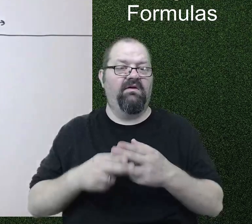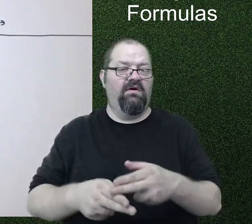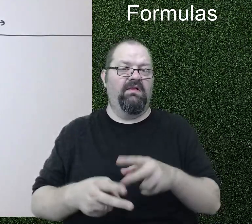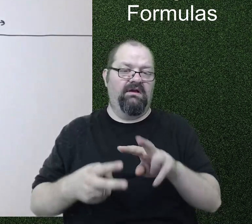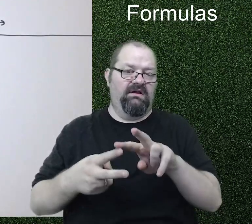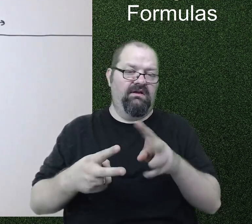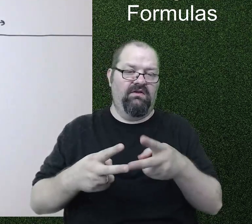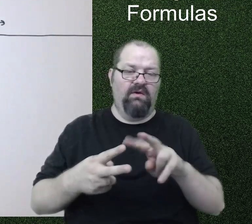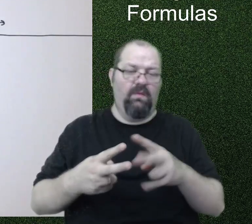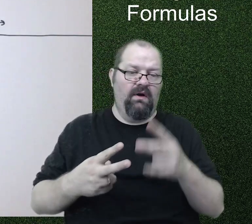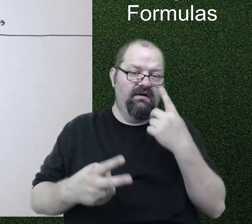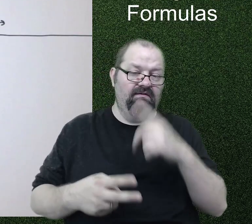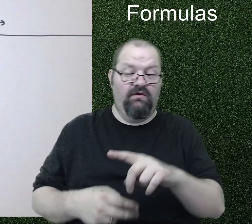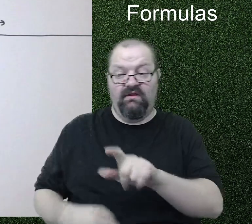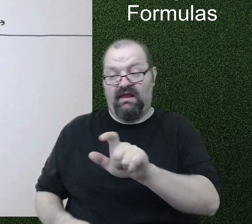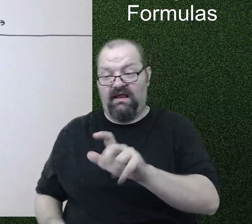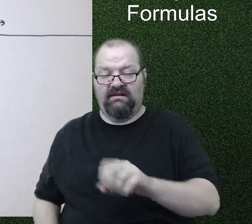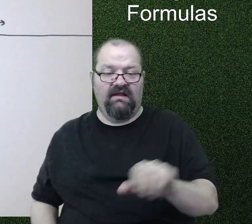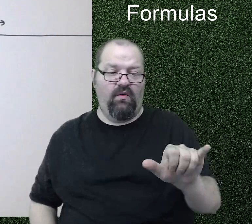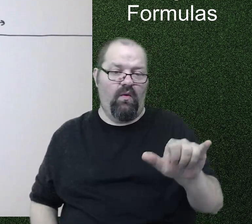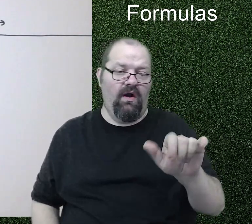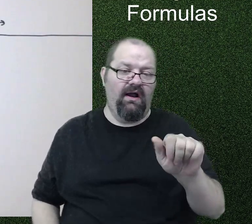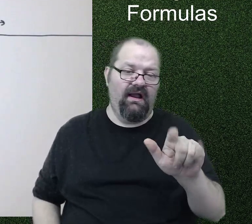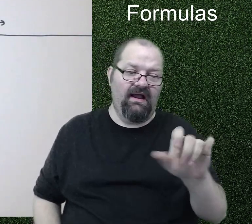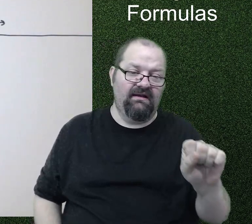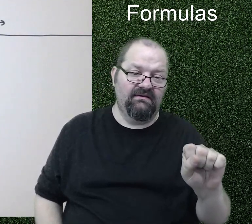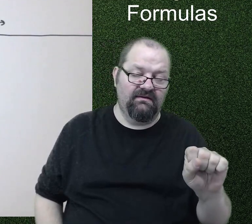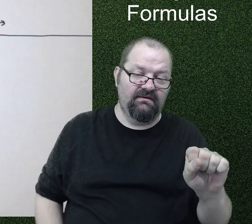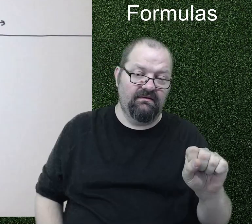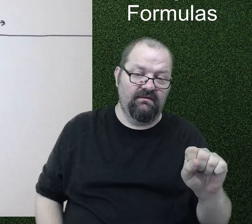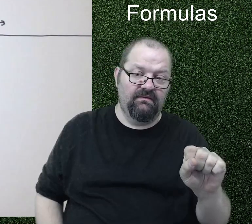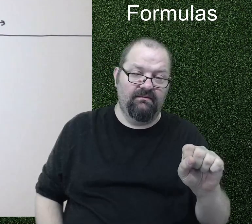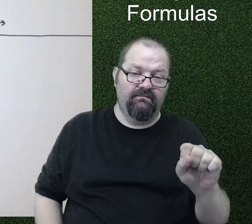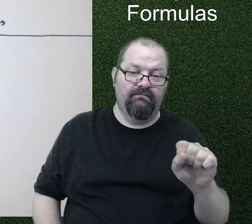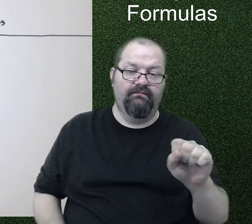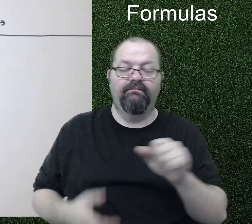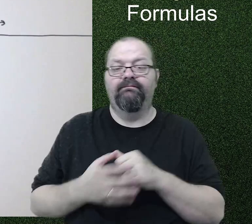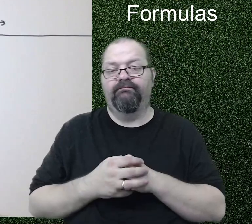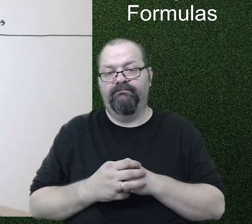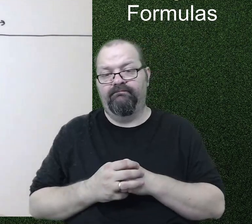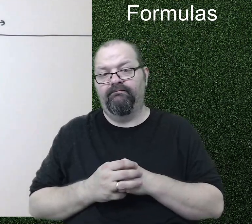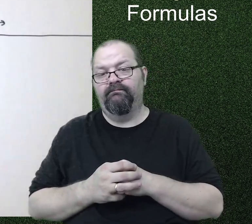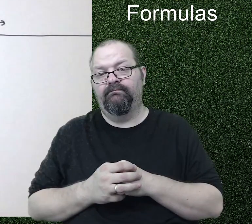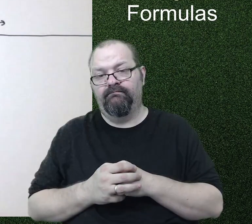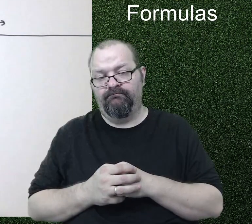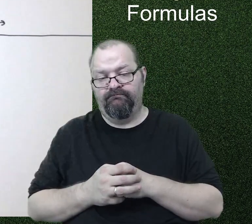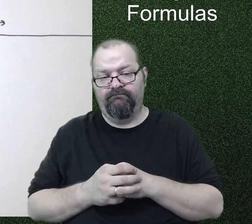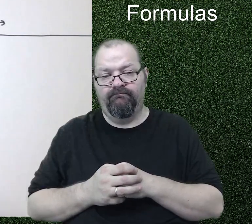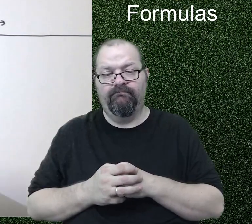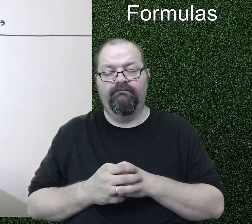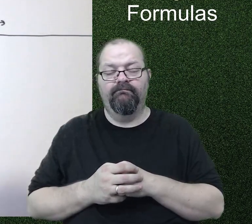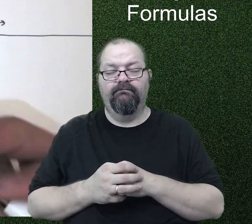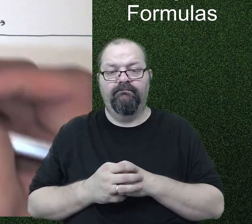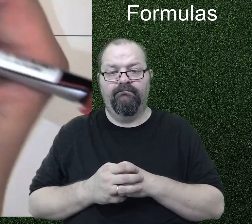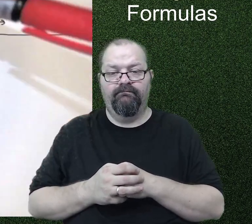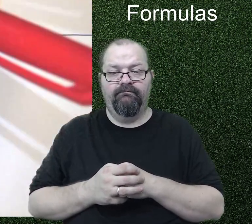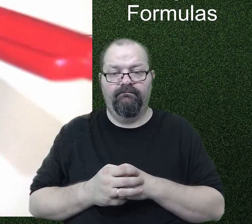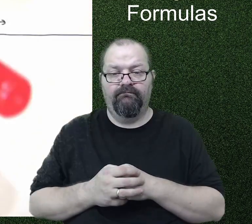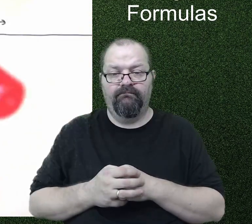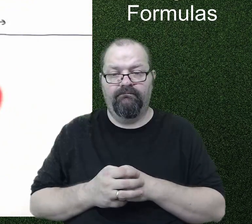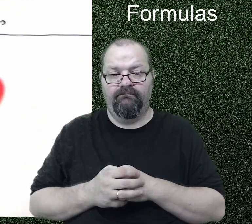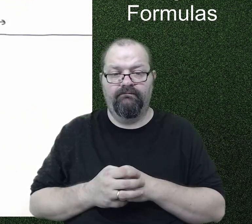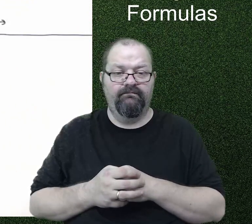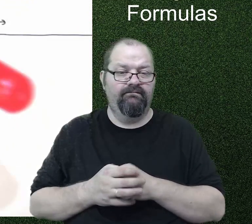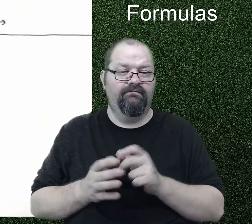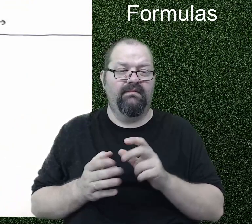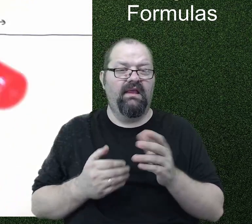Onto the x and y axis. So that's the vector projection in the x direction. That's the vector projection in the y. It's almost as if